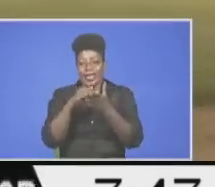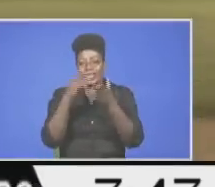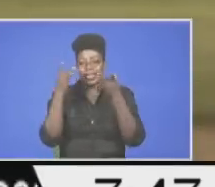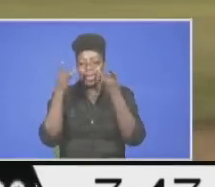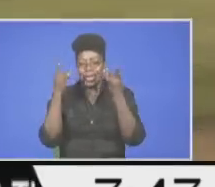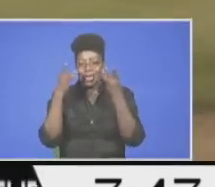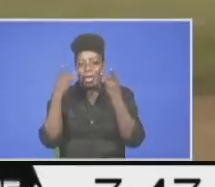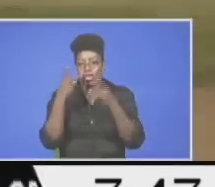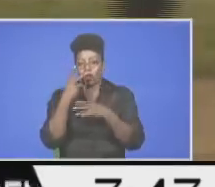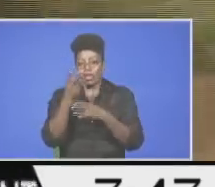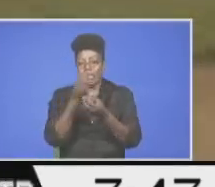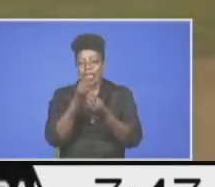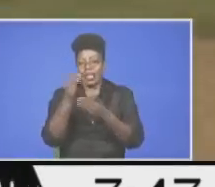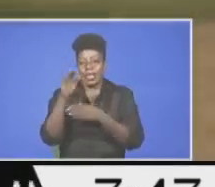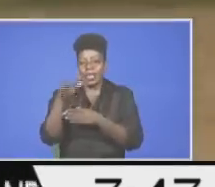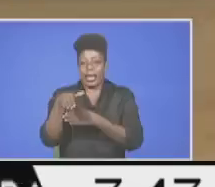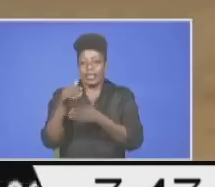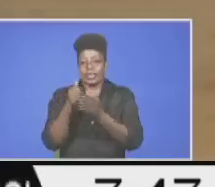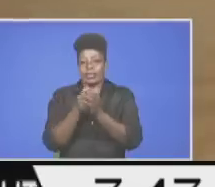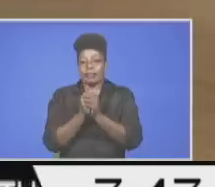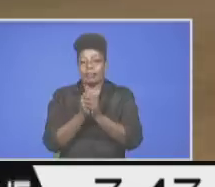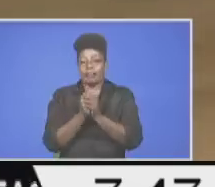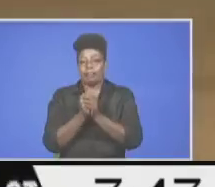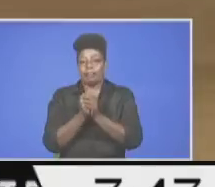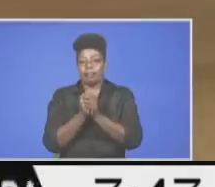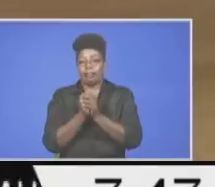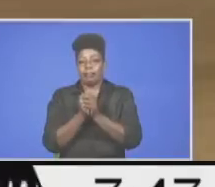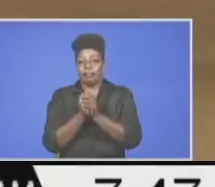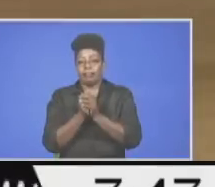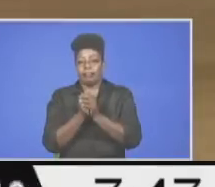ready. You ain't seen nothing yet.